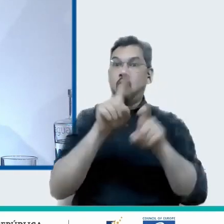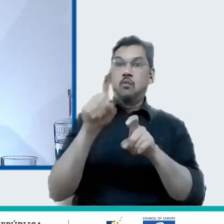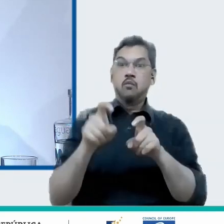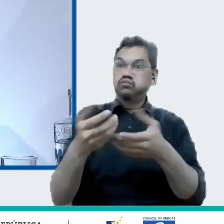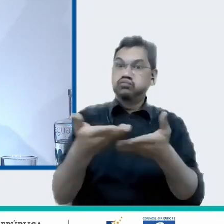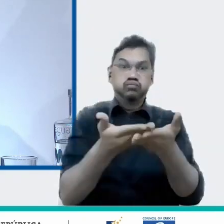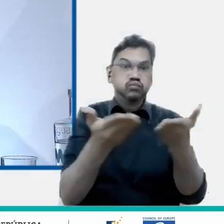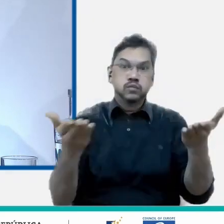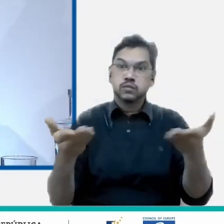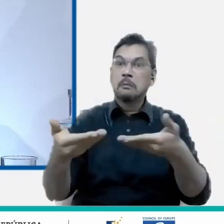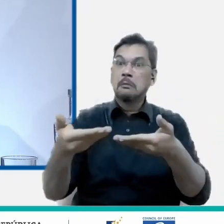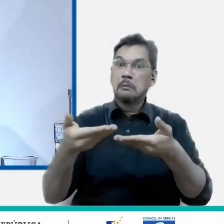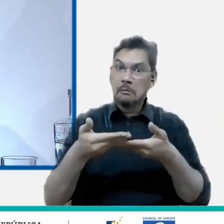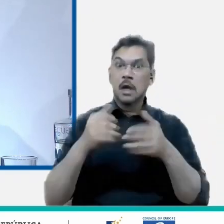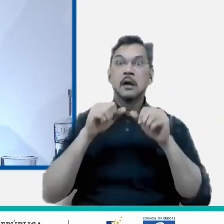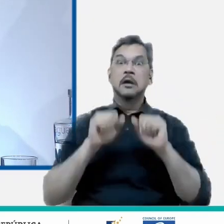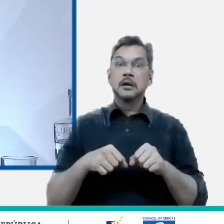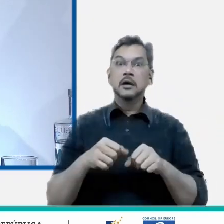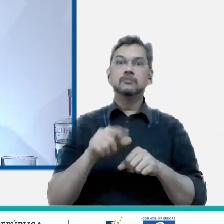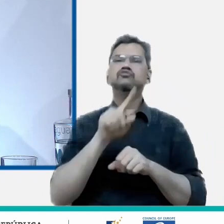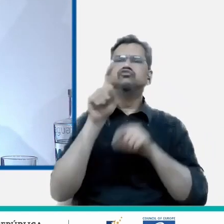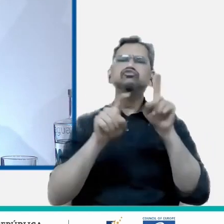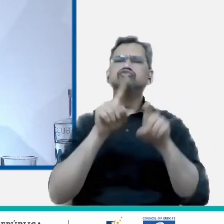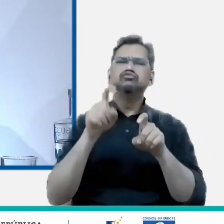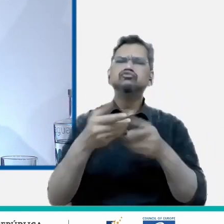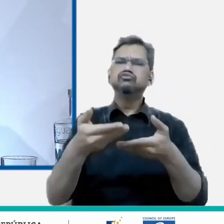interventions. Please send your questions.